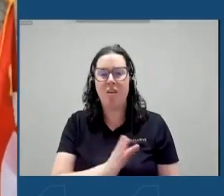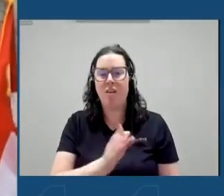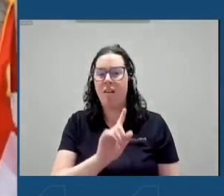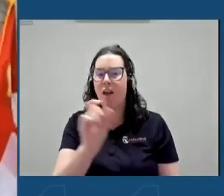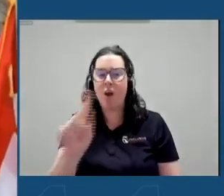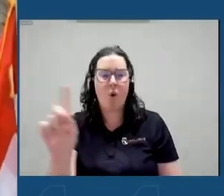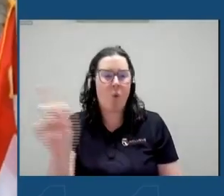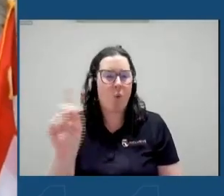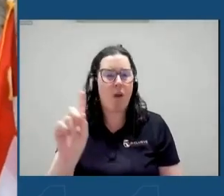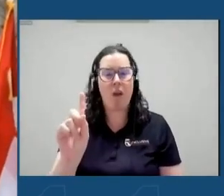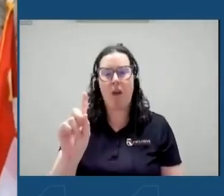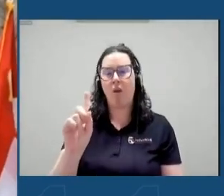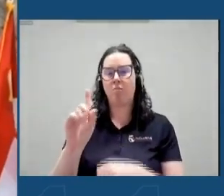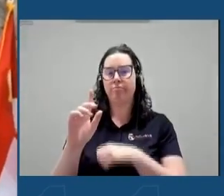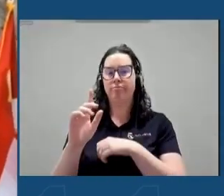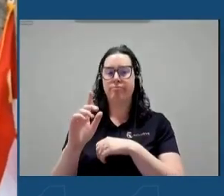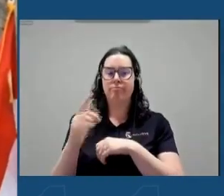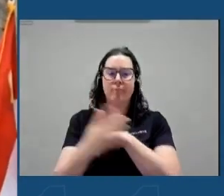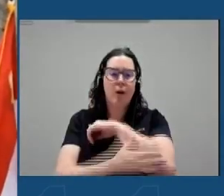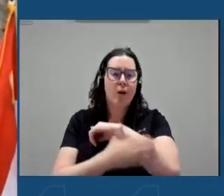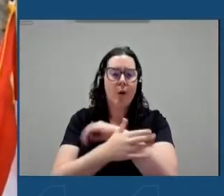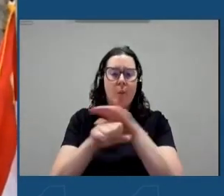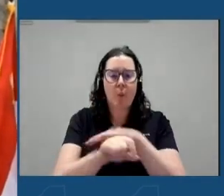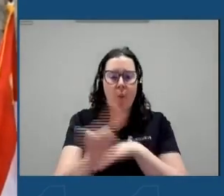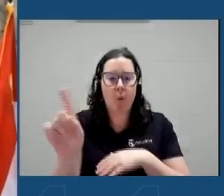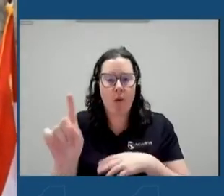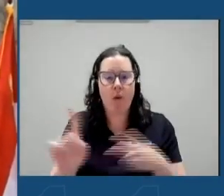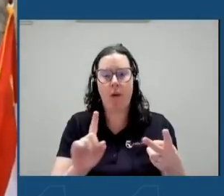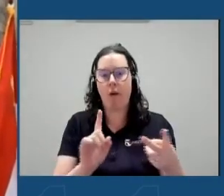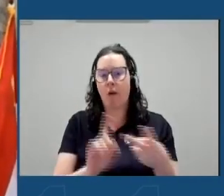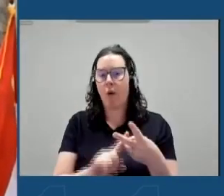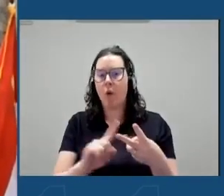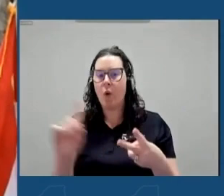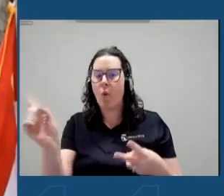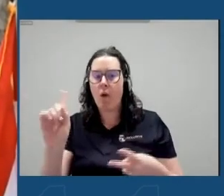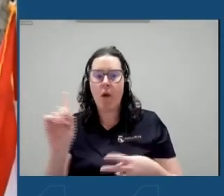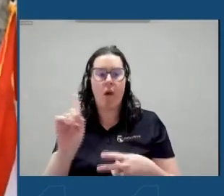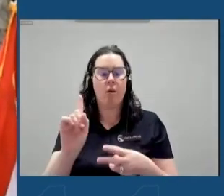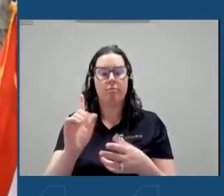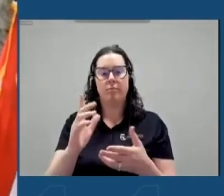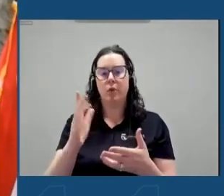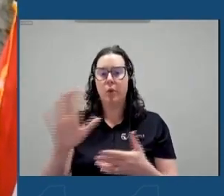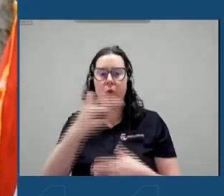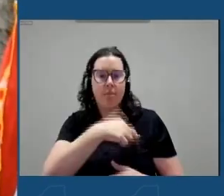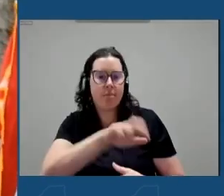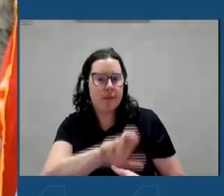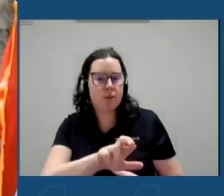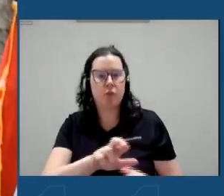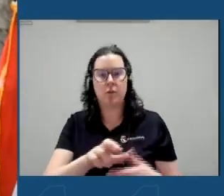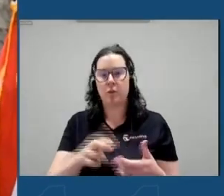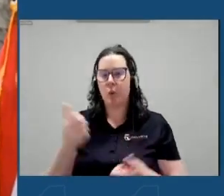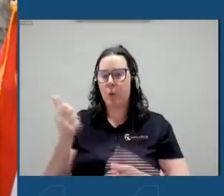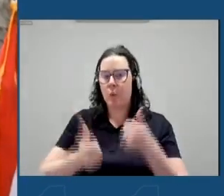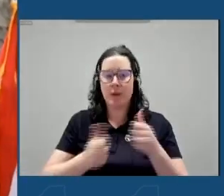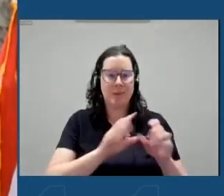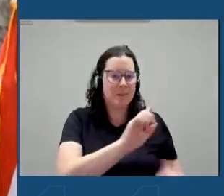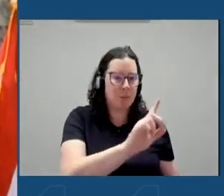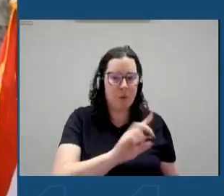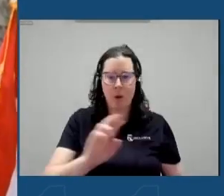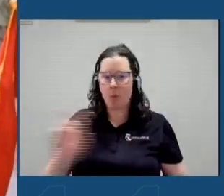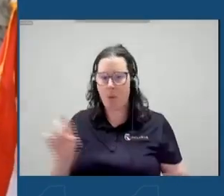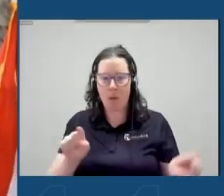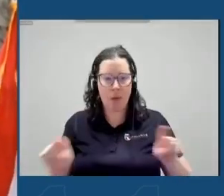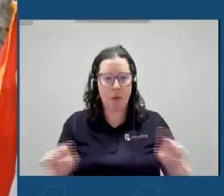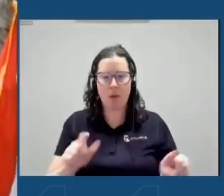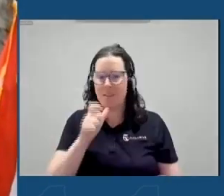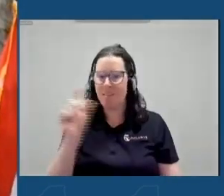from or which political party they belonged to. We, in that moment, We're united as Americans to stand in